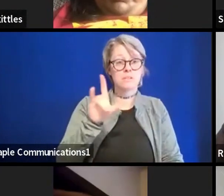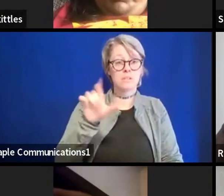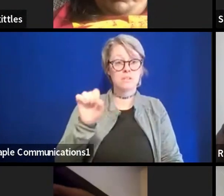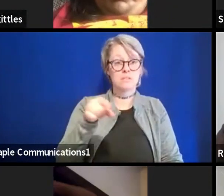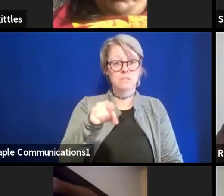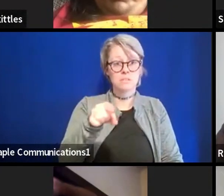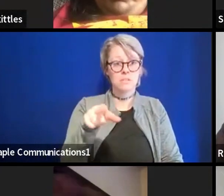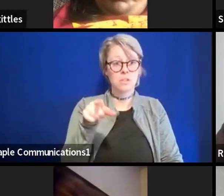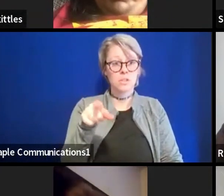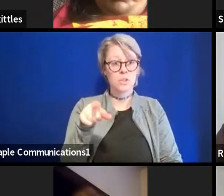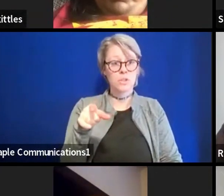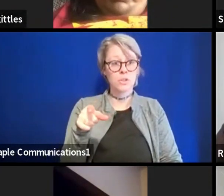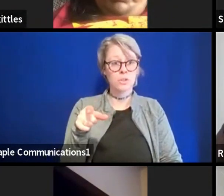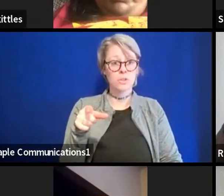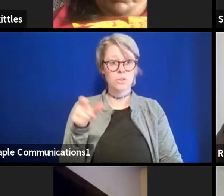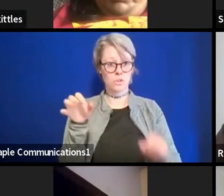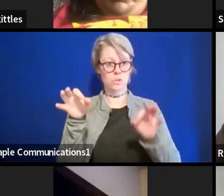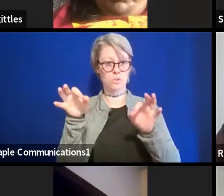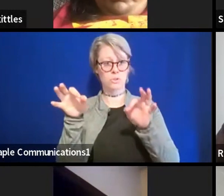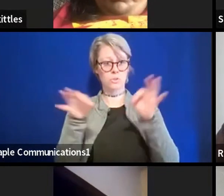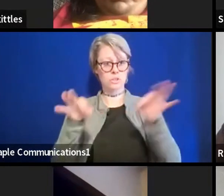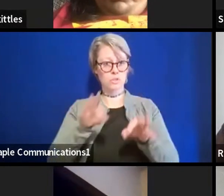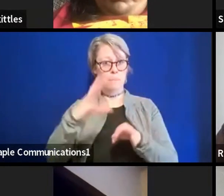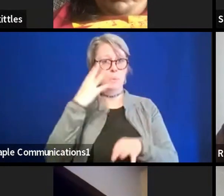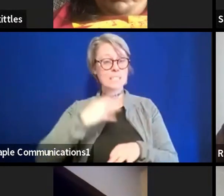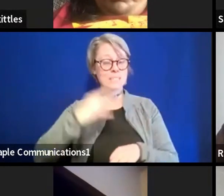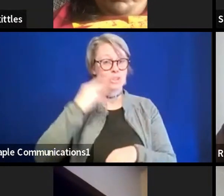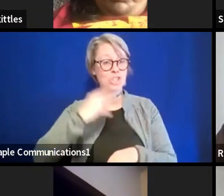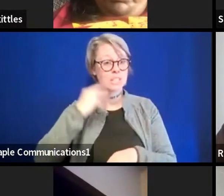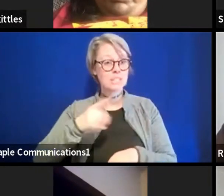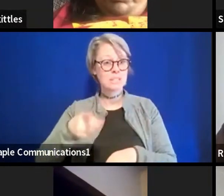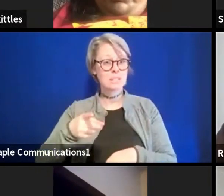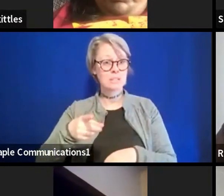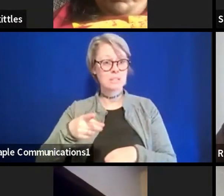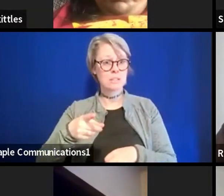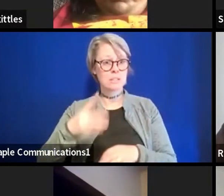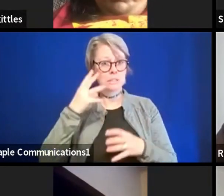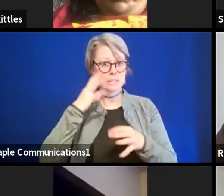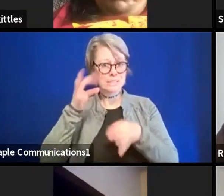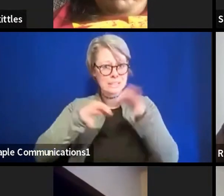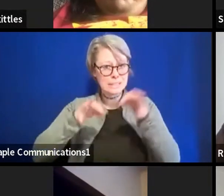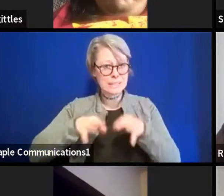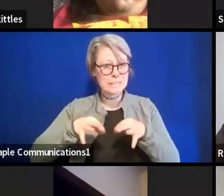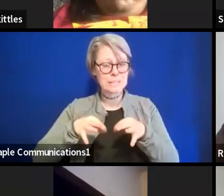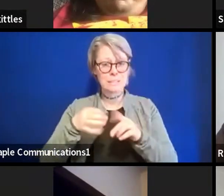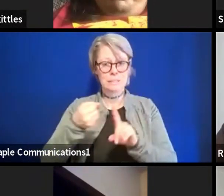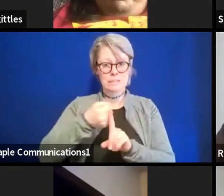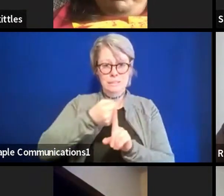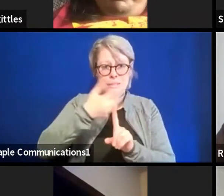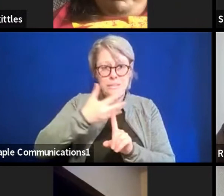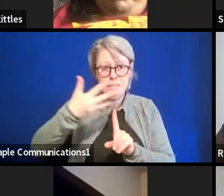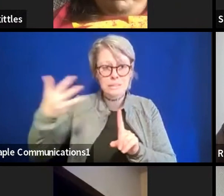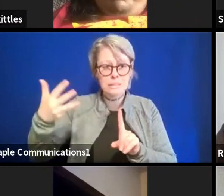is able to describe her experience, and in great detail, Skittles, you can explain. You